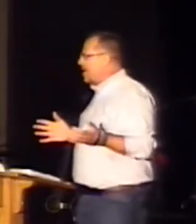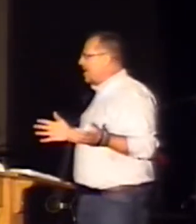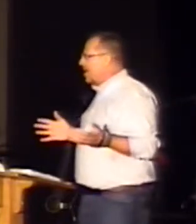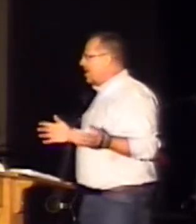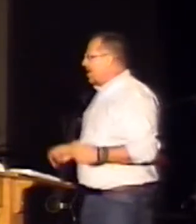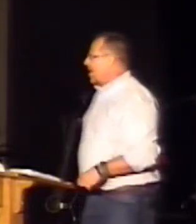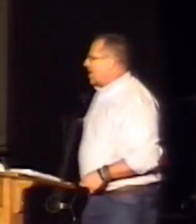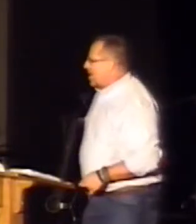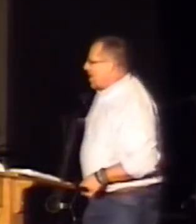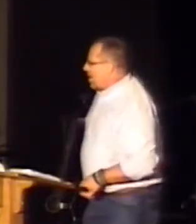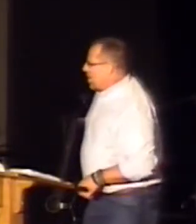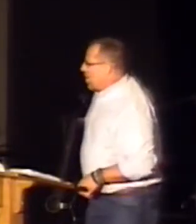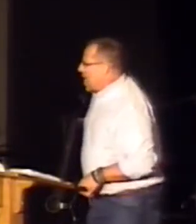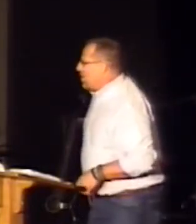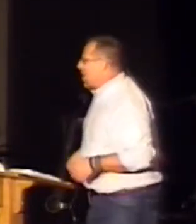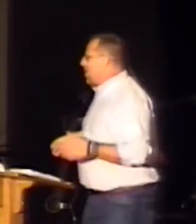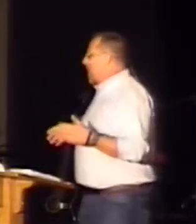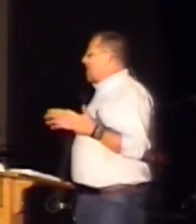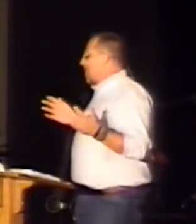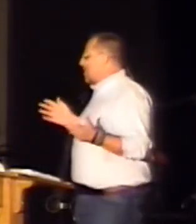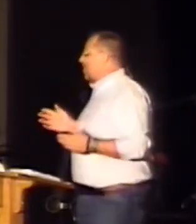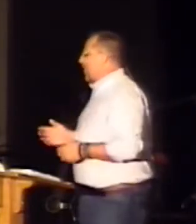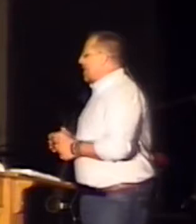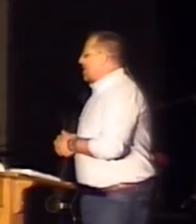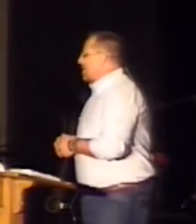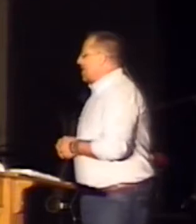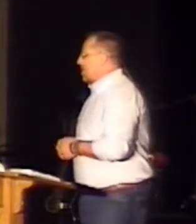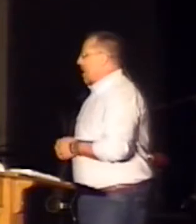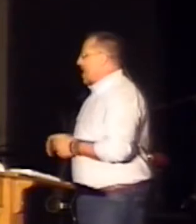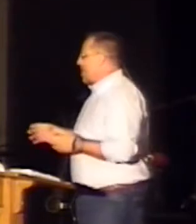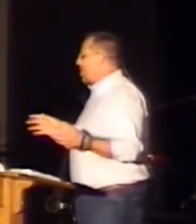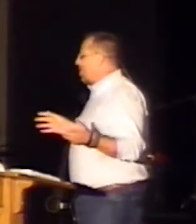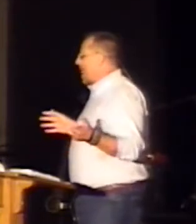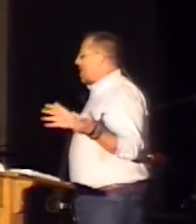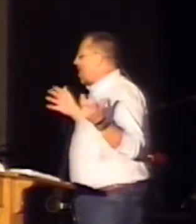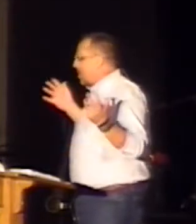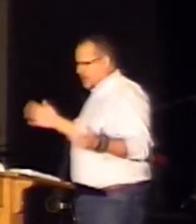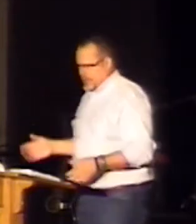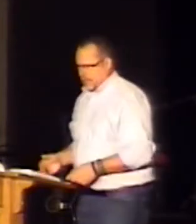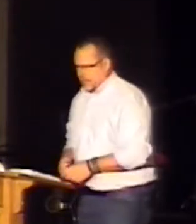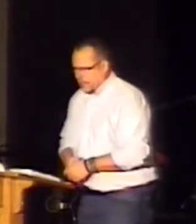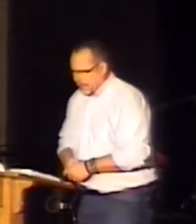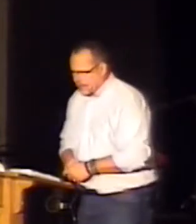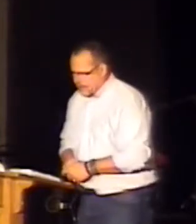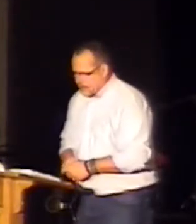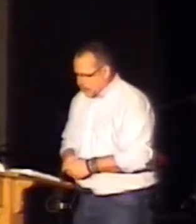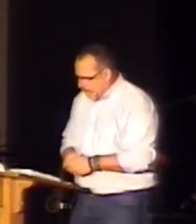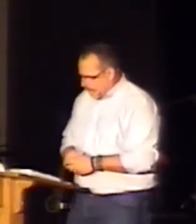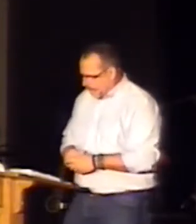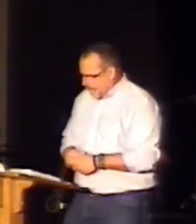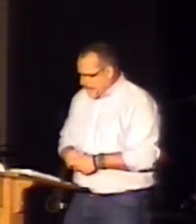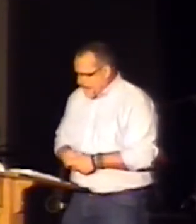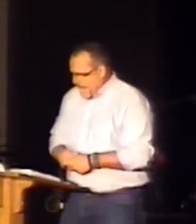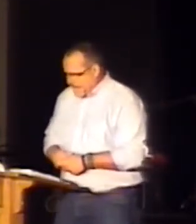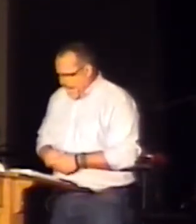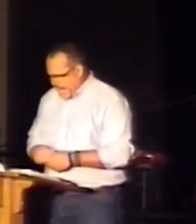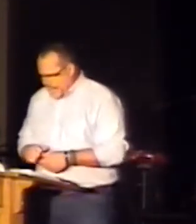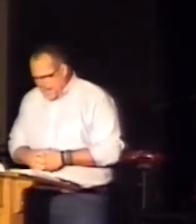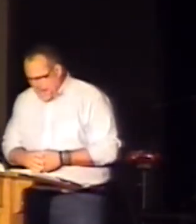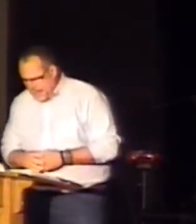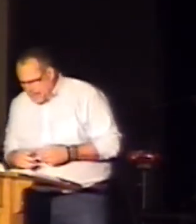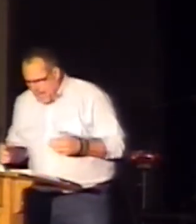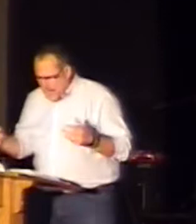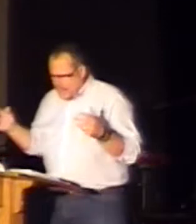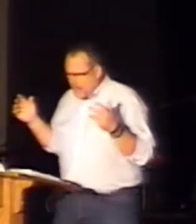right? I mean, where I'm from, I can think of some places. And right in your own backyard, you can think of some places as well. And God